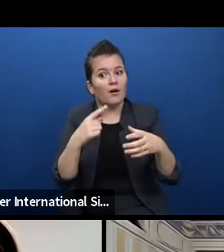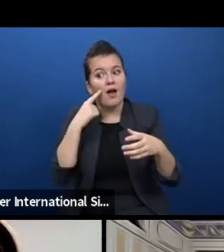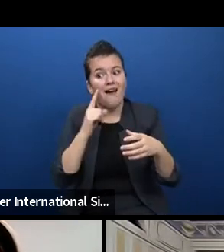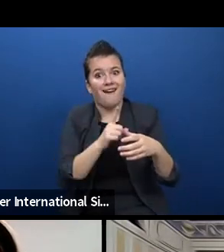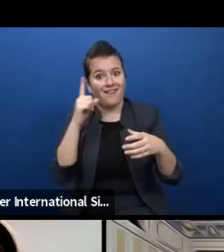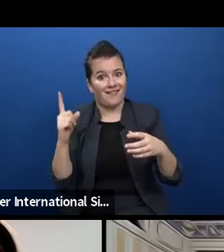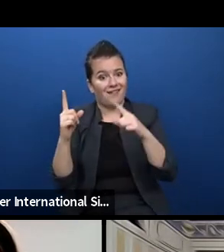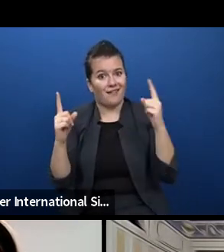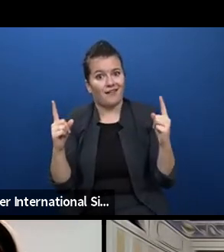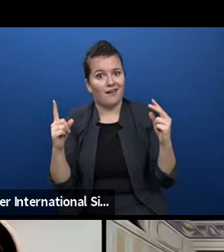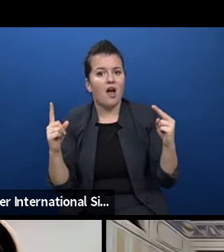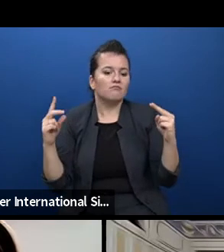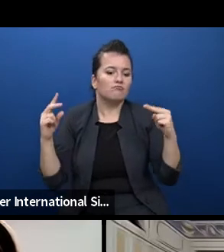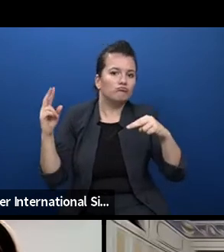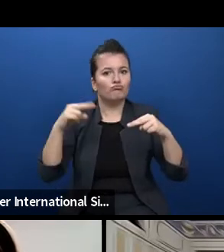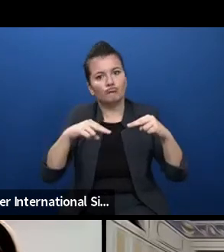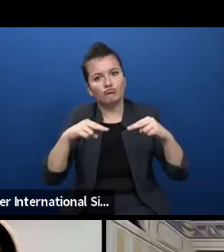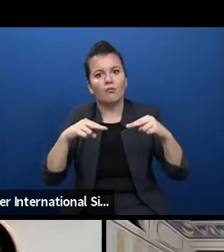us.